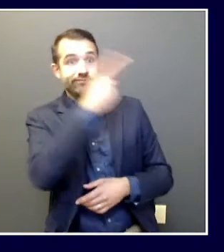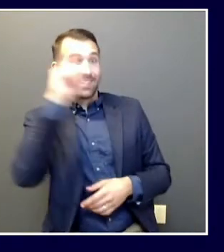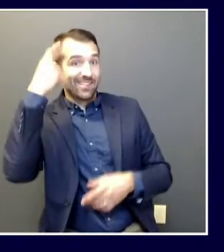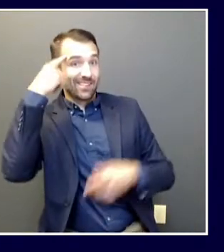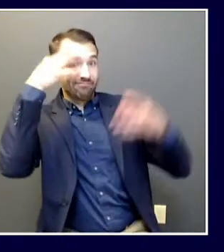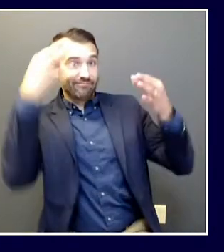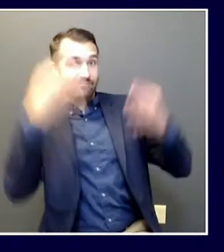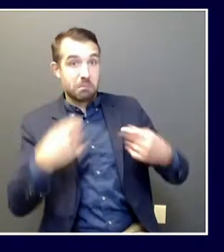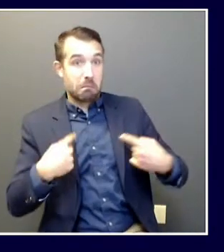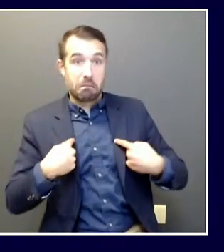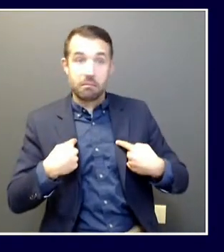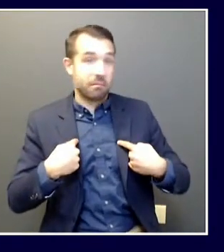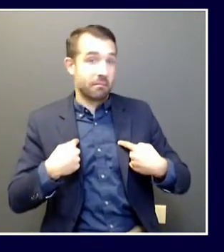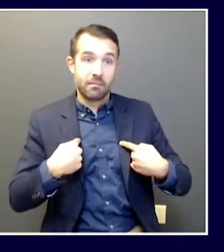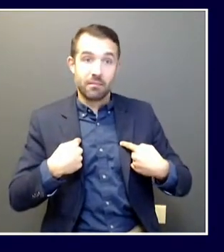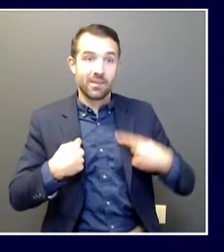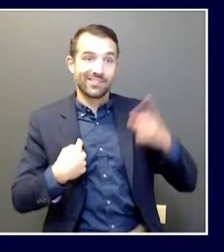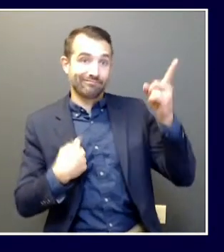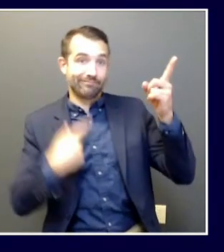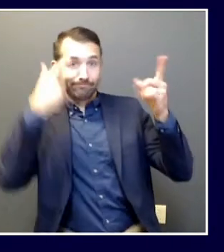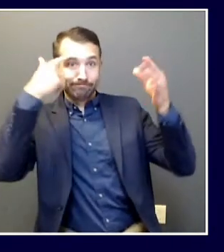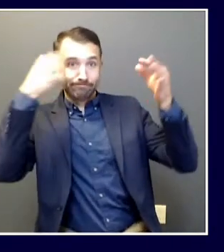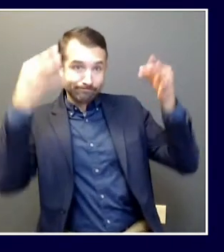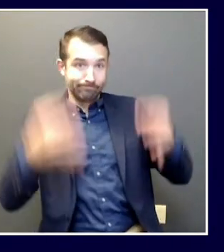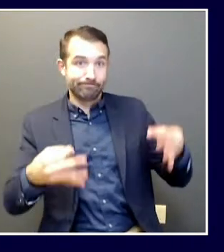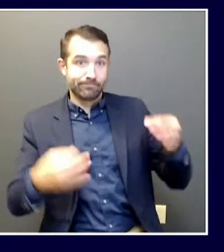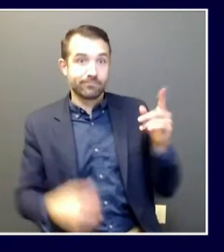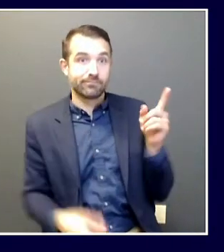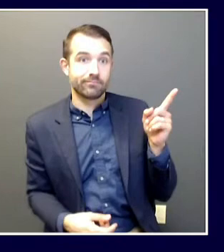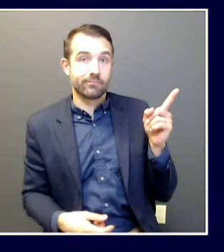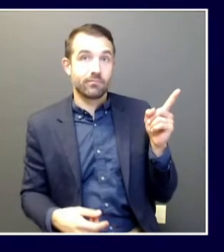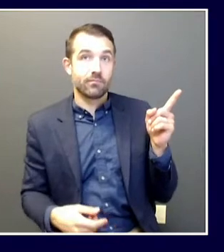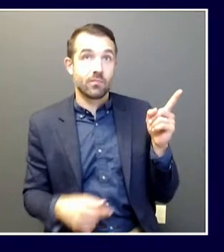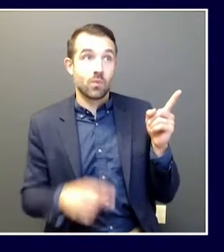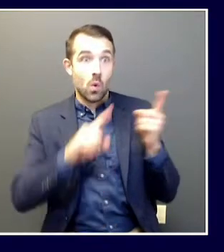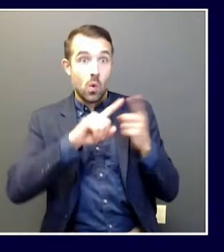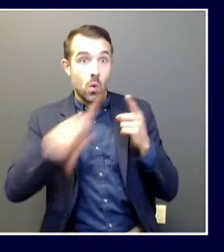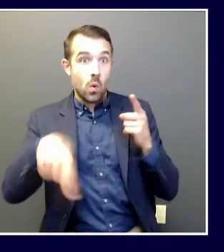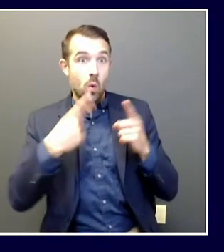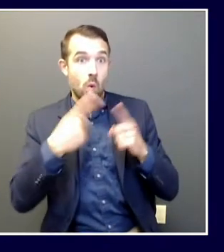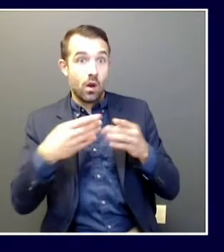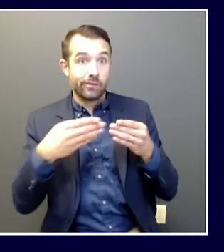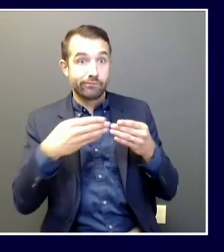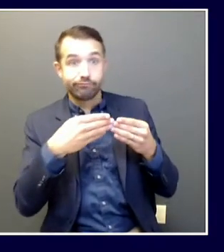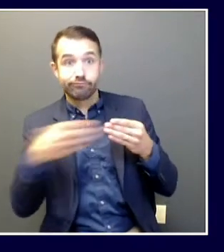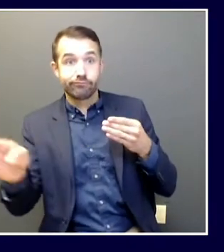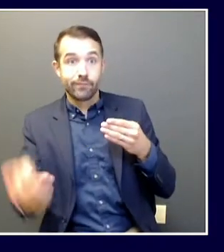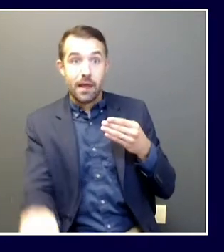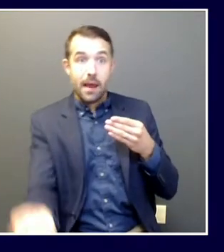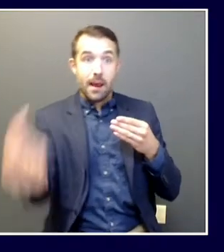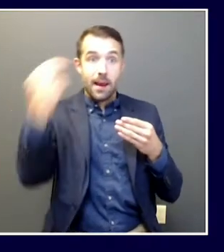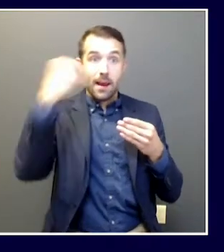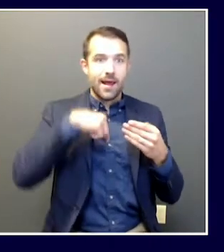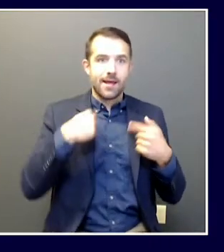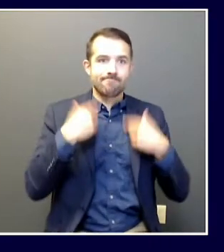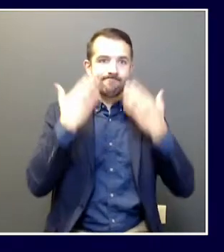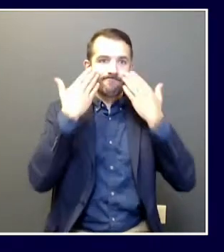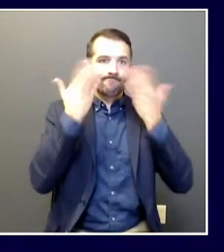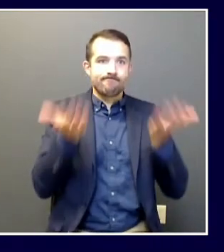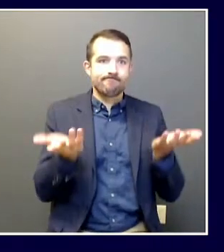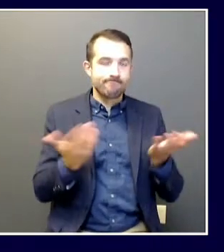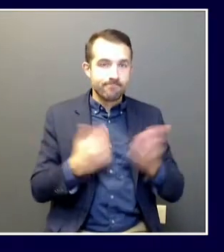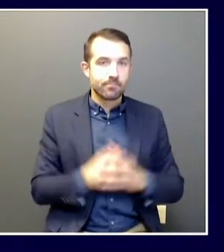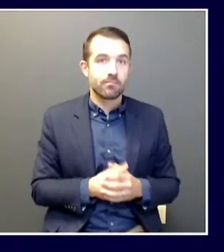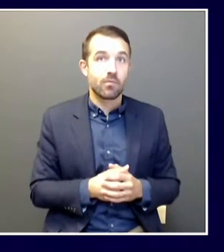be reopened to Canadians who wish to come into the United States. Certainly, that opening will be a great relief